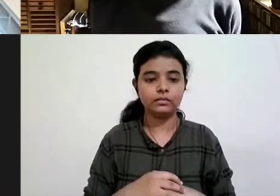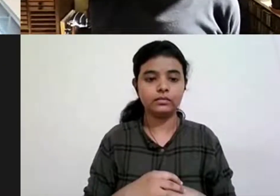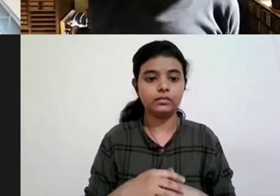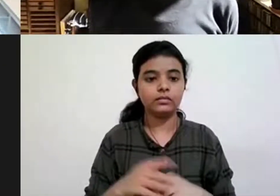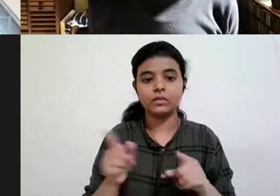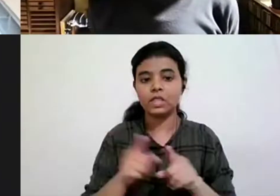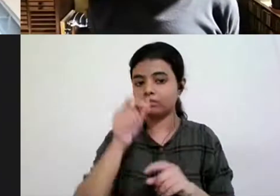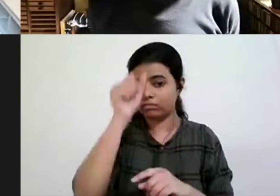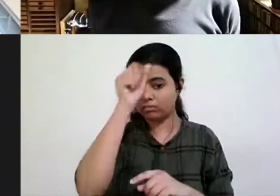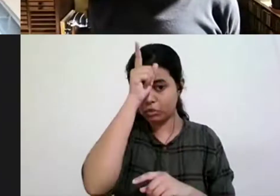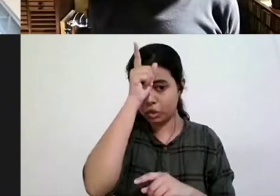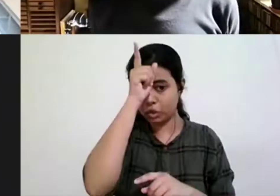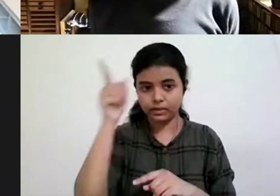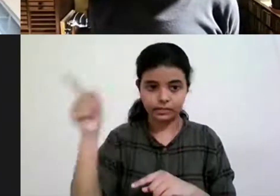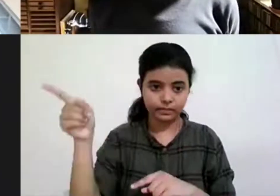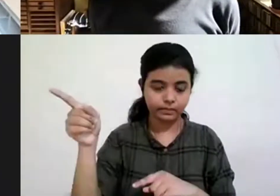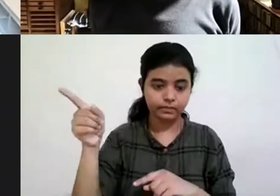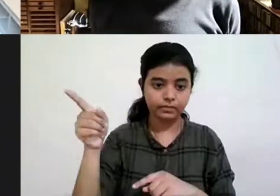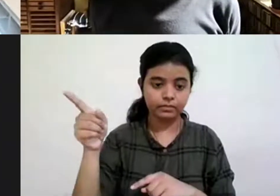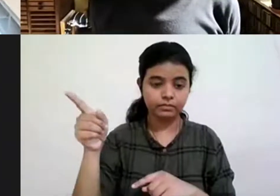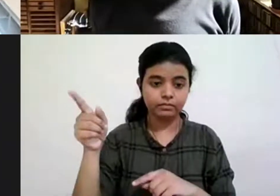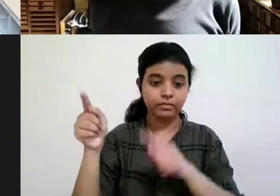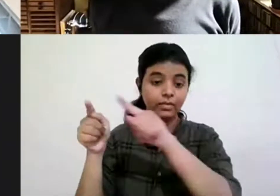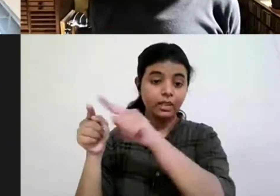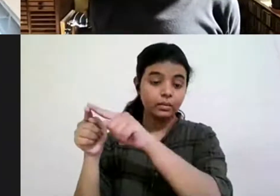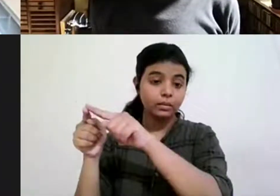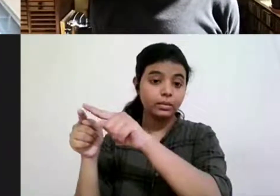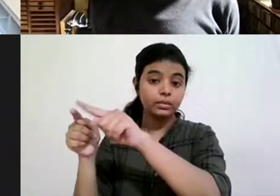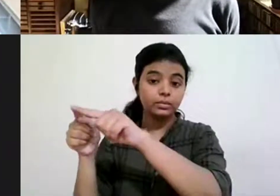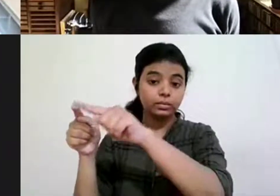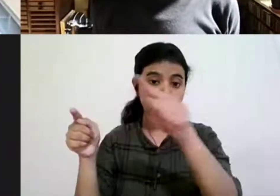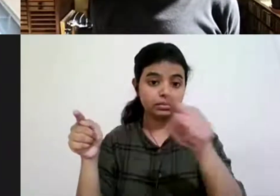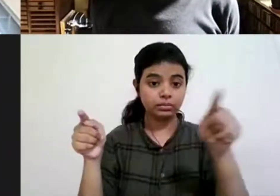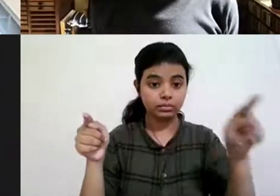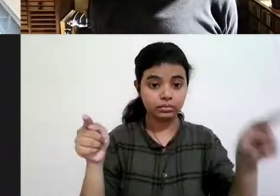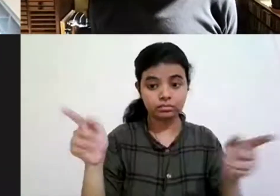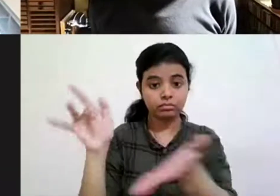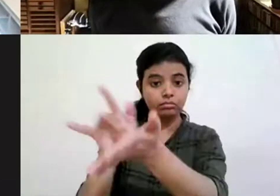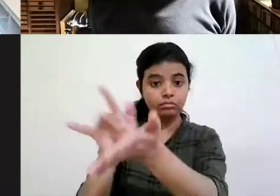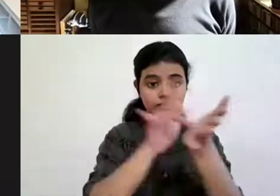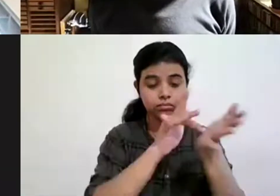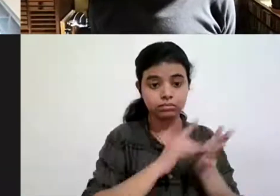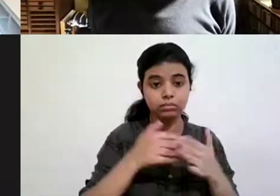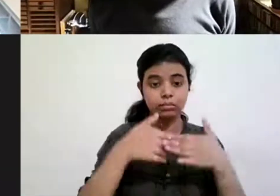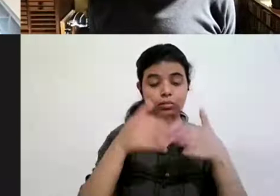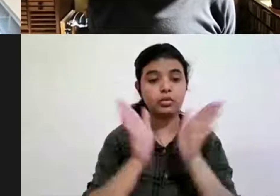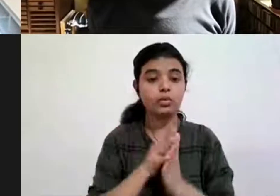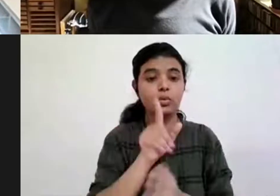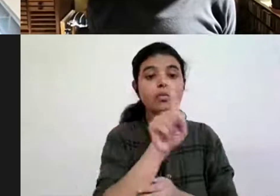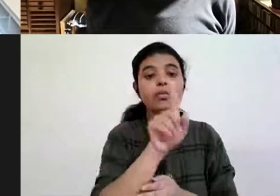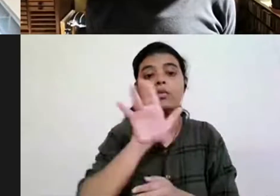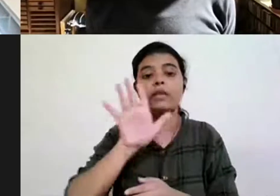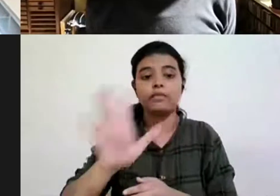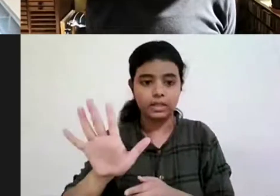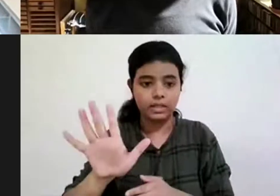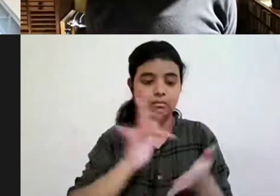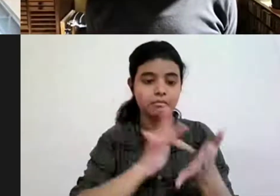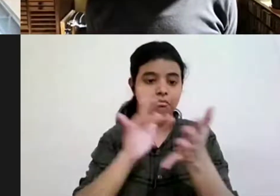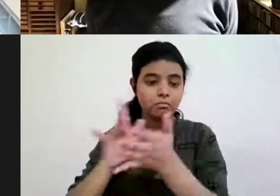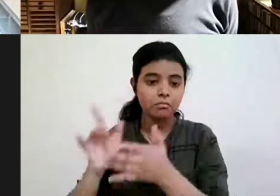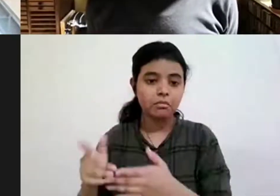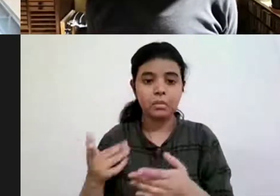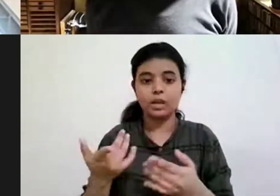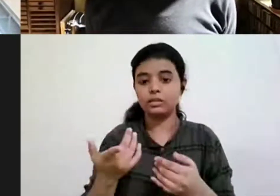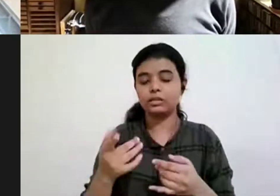traveled across Germany. And it traveled to about 15 locations for several years, including various state parliaments